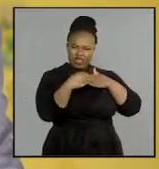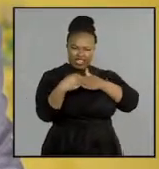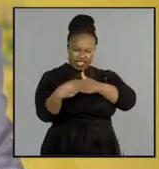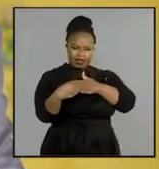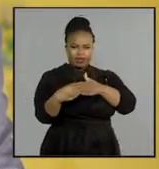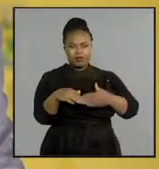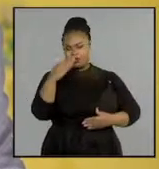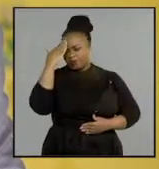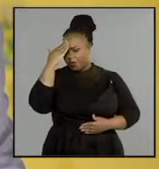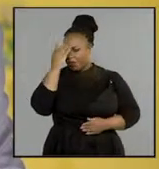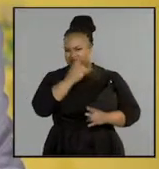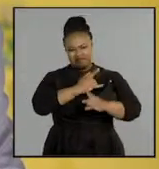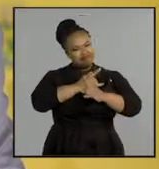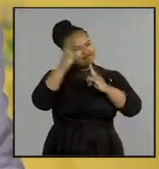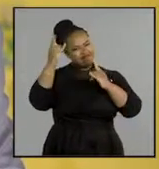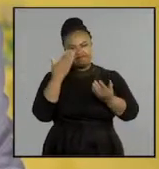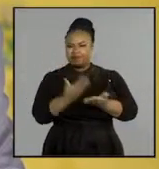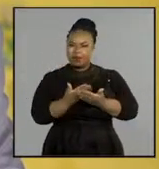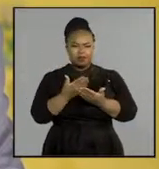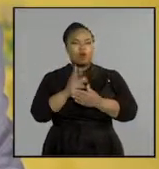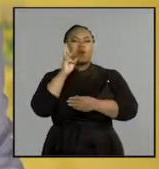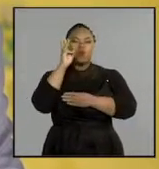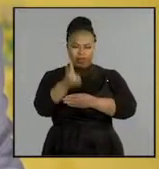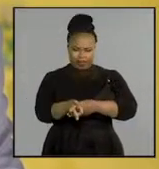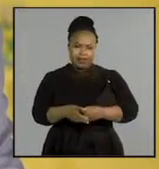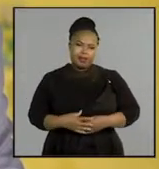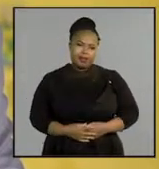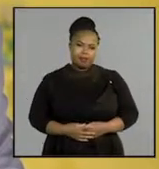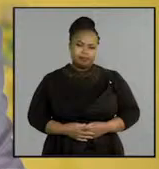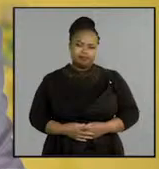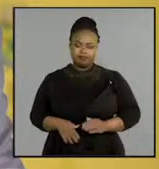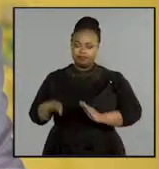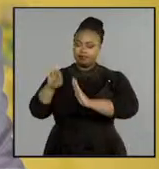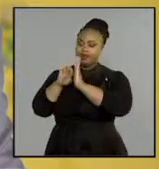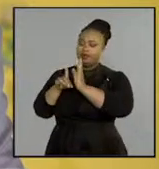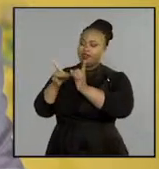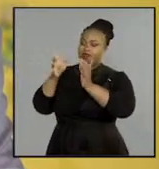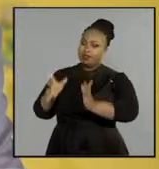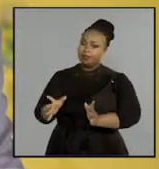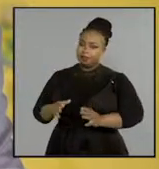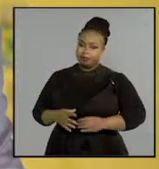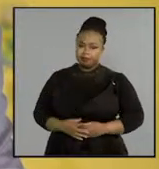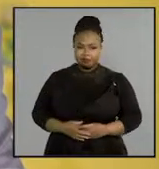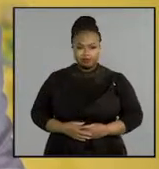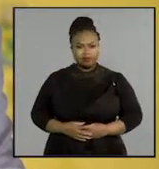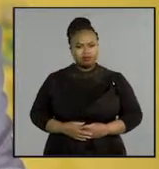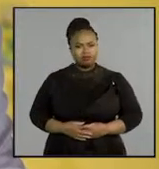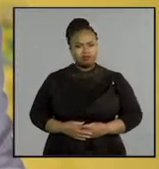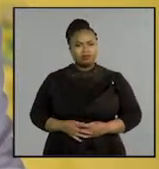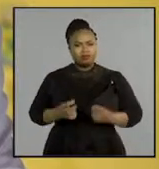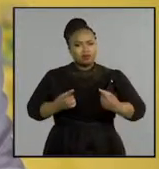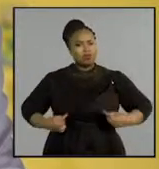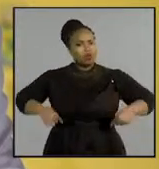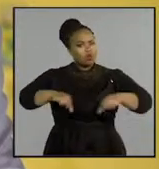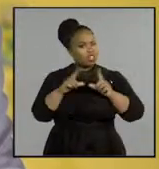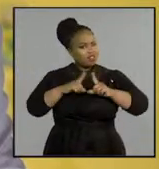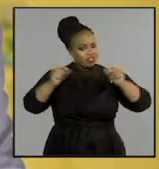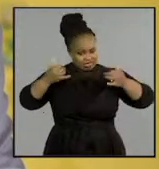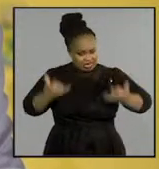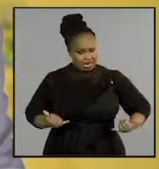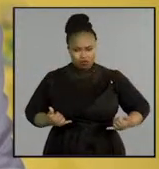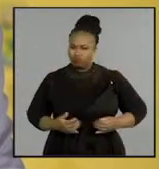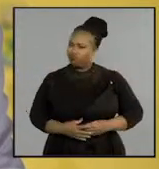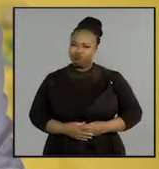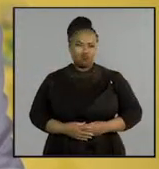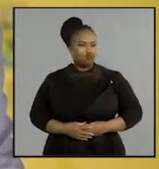front, we know that victory is certain. Program Director, our work